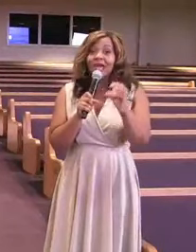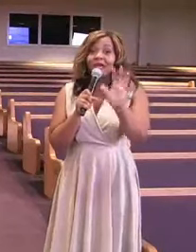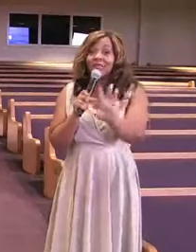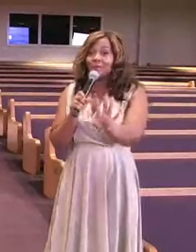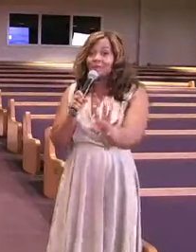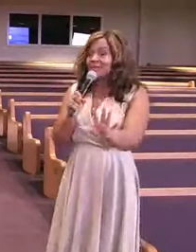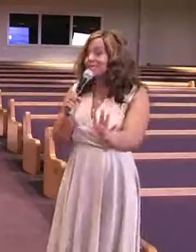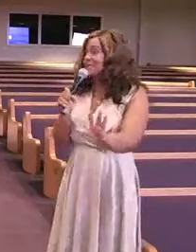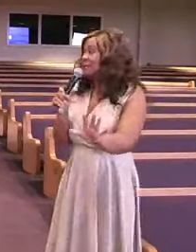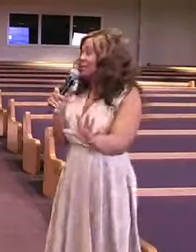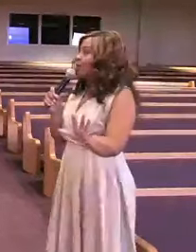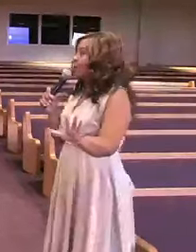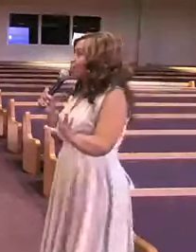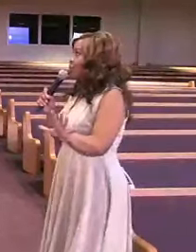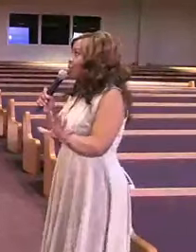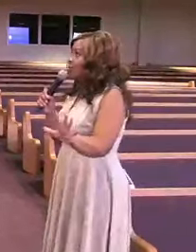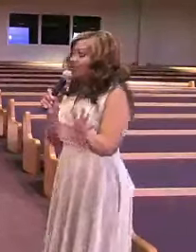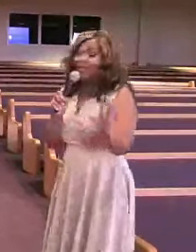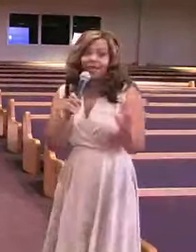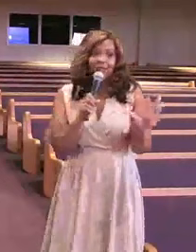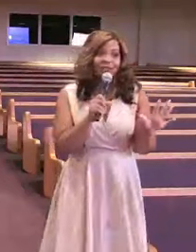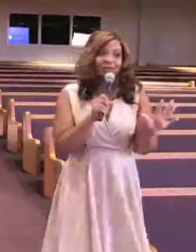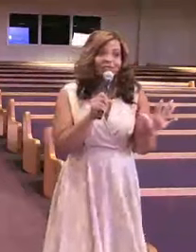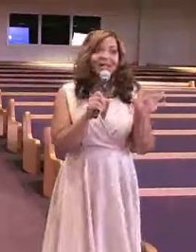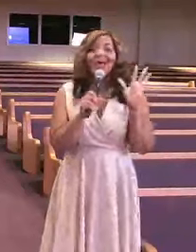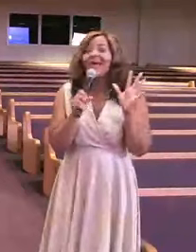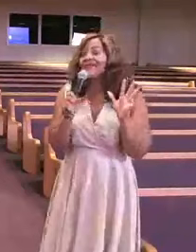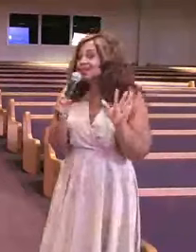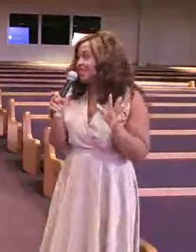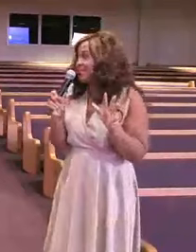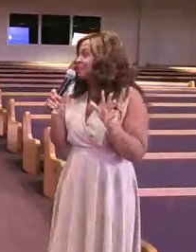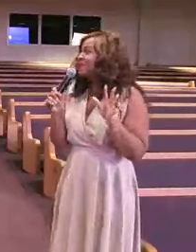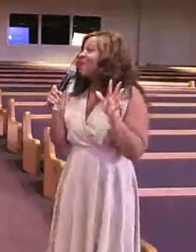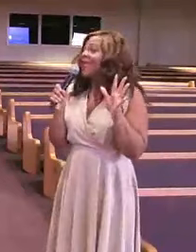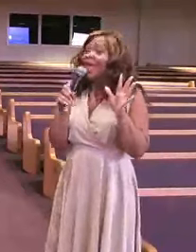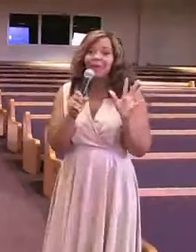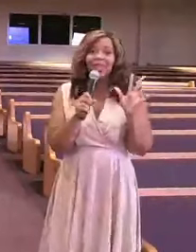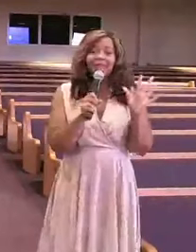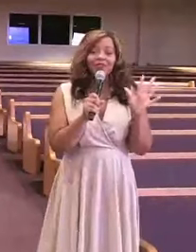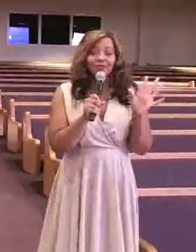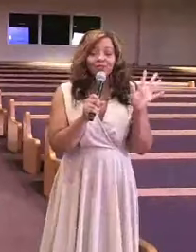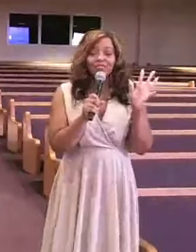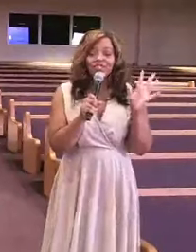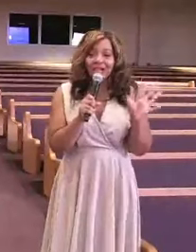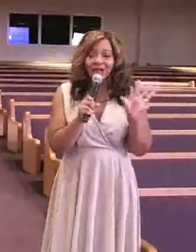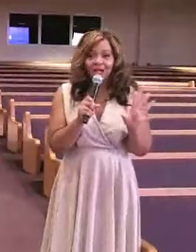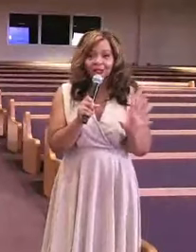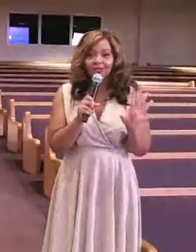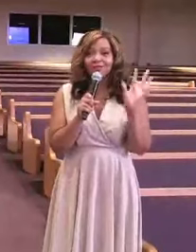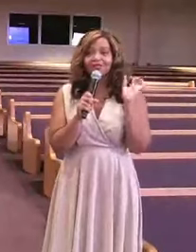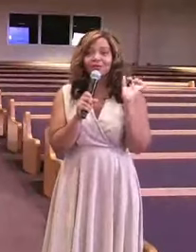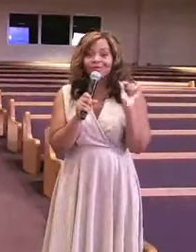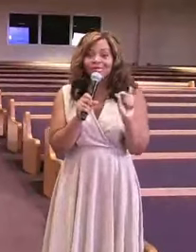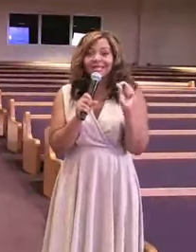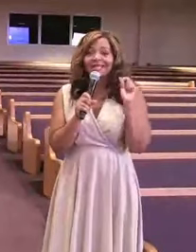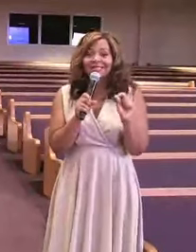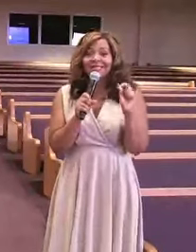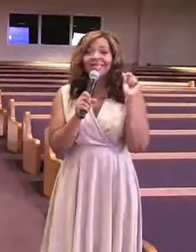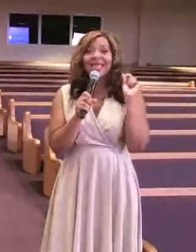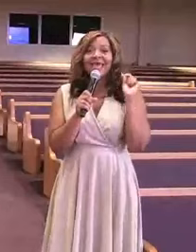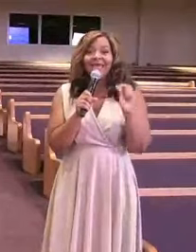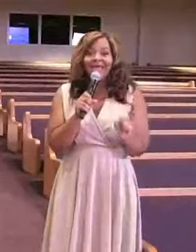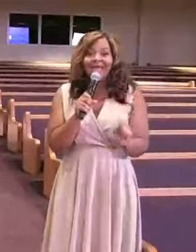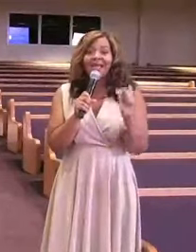you to miss it. Hey, speaking of missing, though, real quick, we've only got a couple of minutes. I have to give a happy anniversary shout out to Miss Vernita